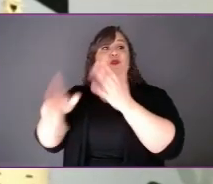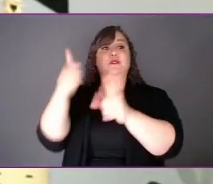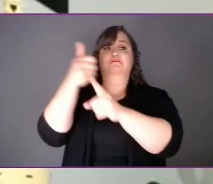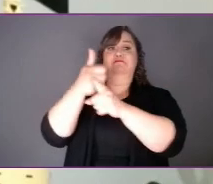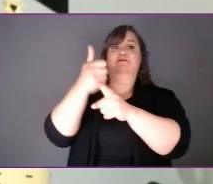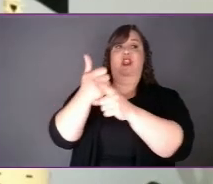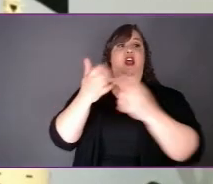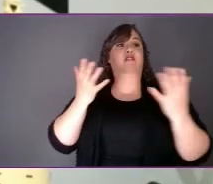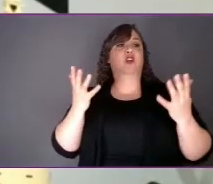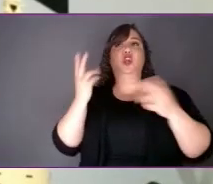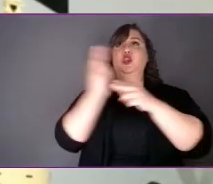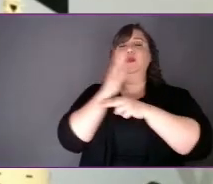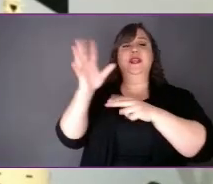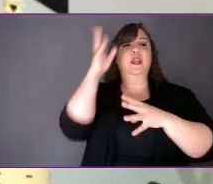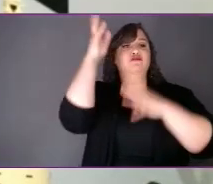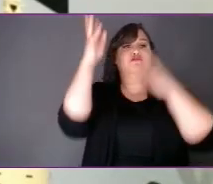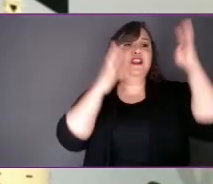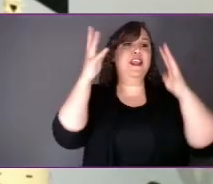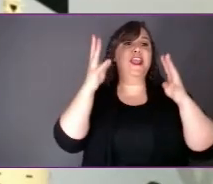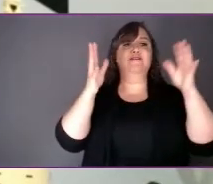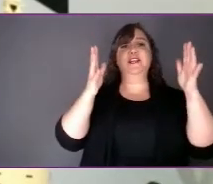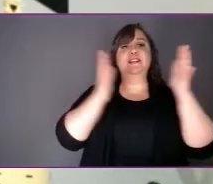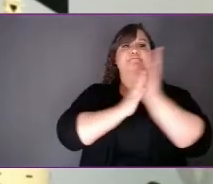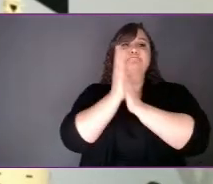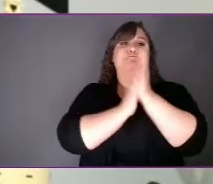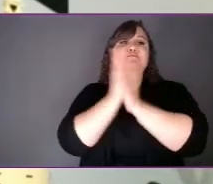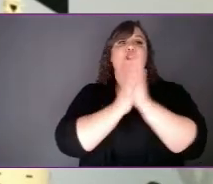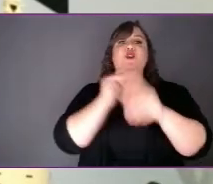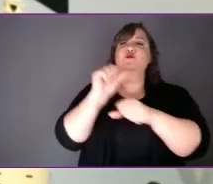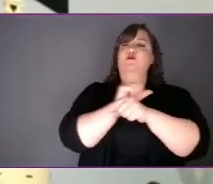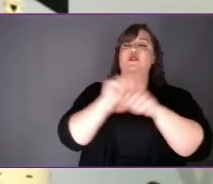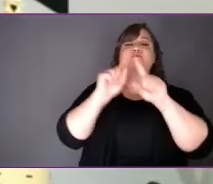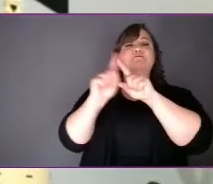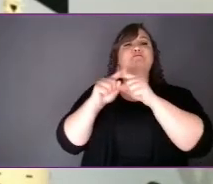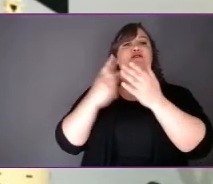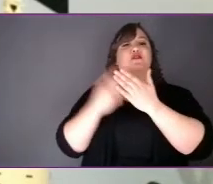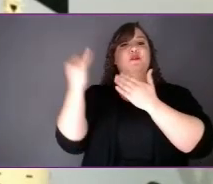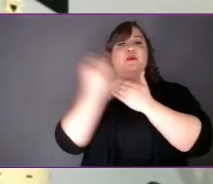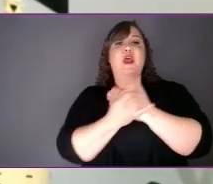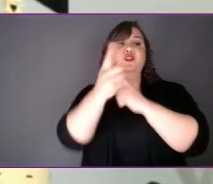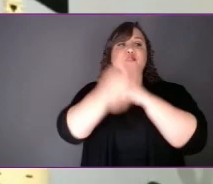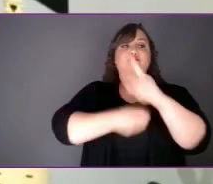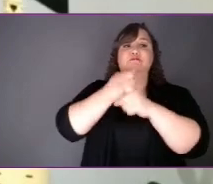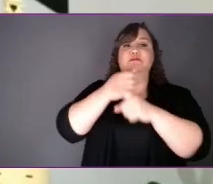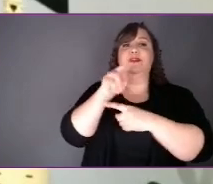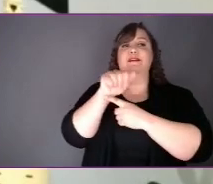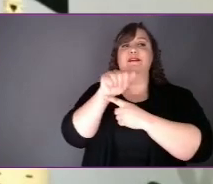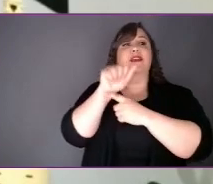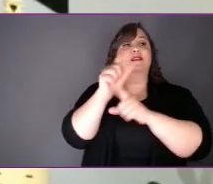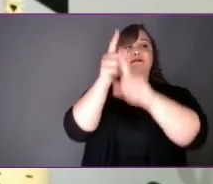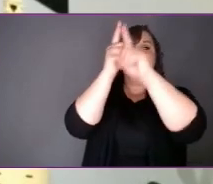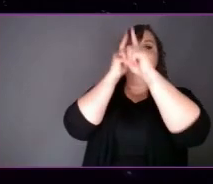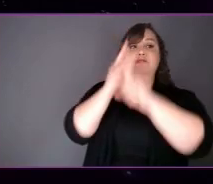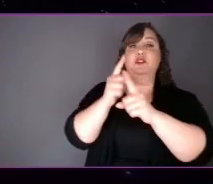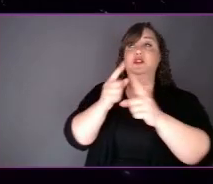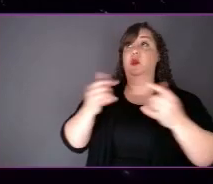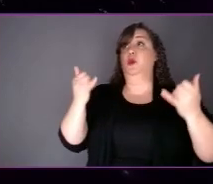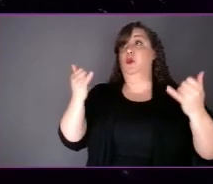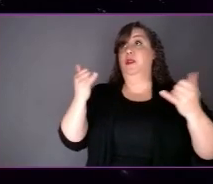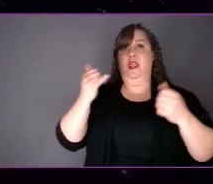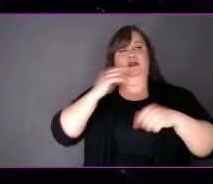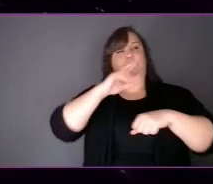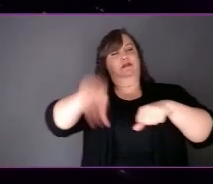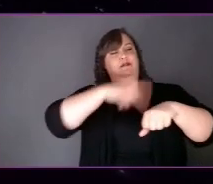on National Intern Day, we're going to dive into how you can become a NASA intern. I'm joined by Albert